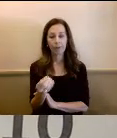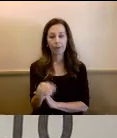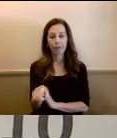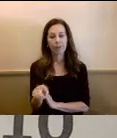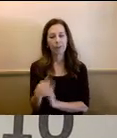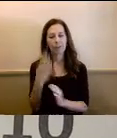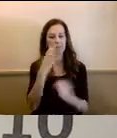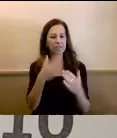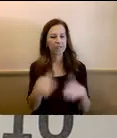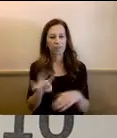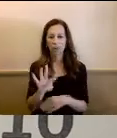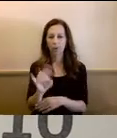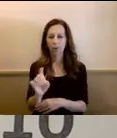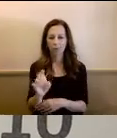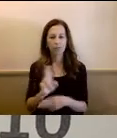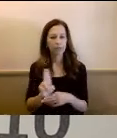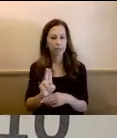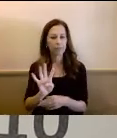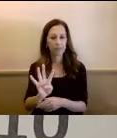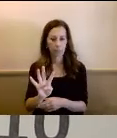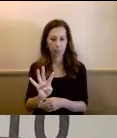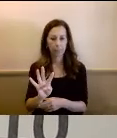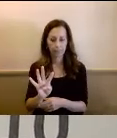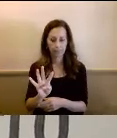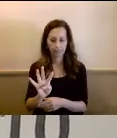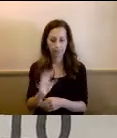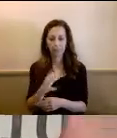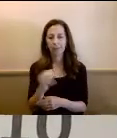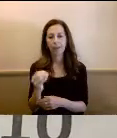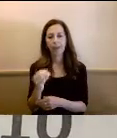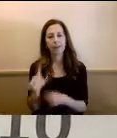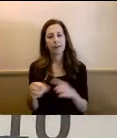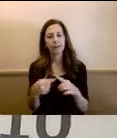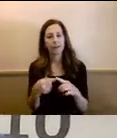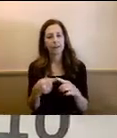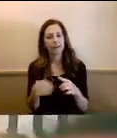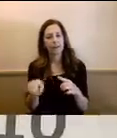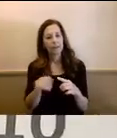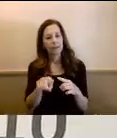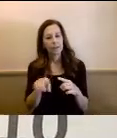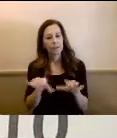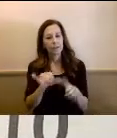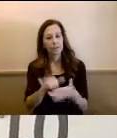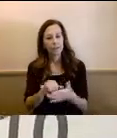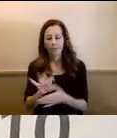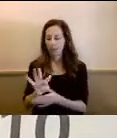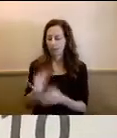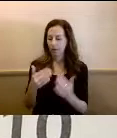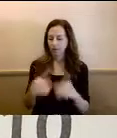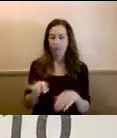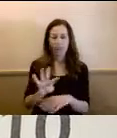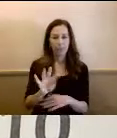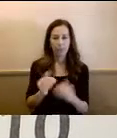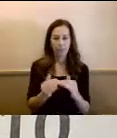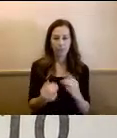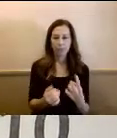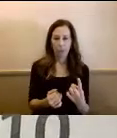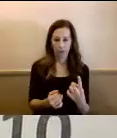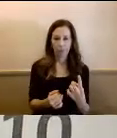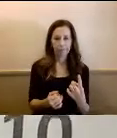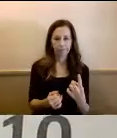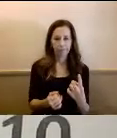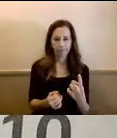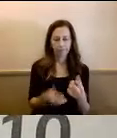So we're going to divide 4x by 4. And when we do that, 4 divided by 4 is